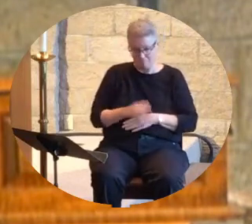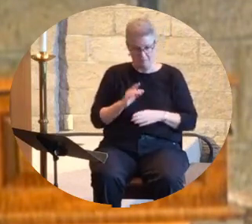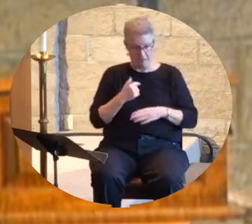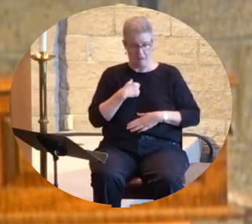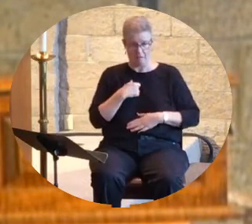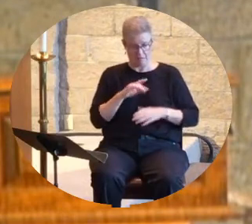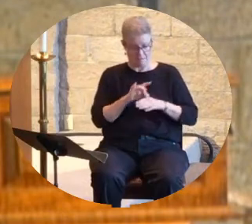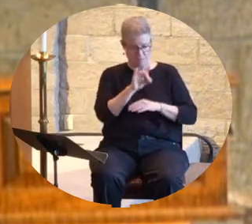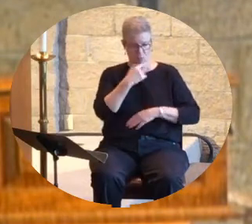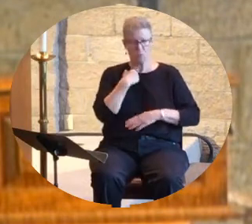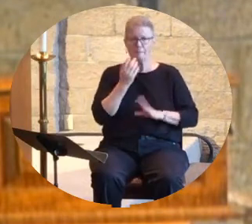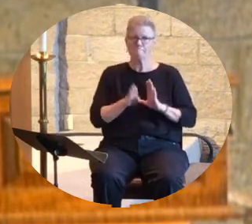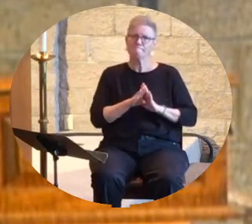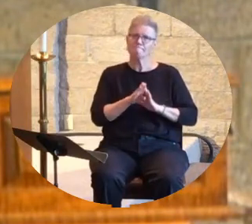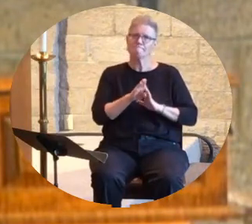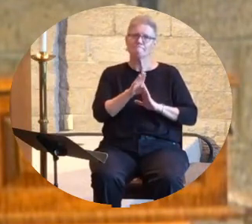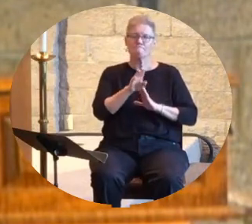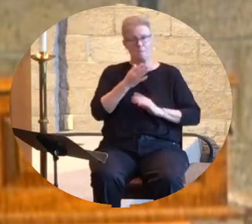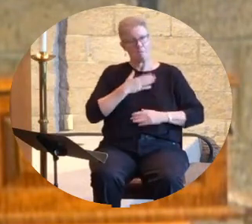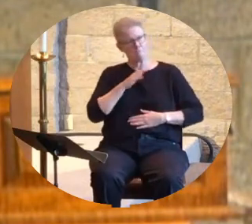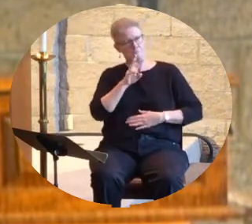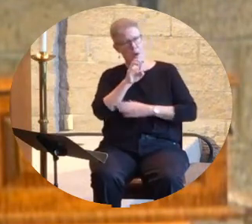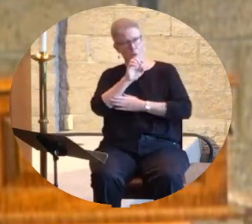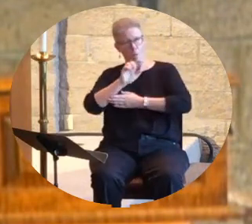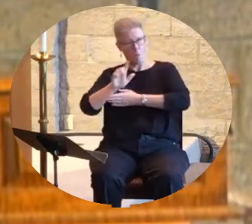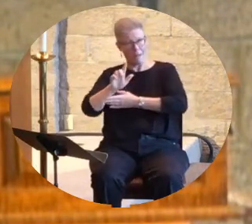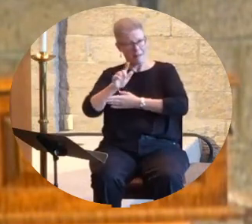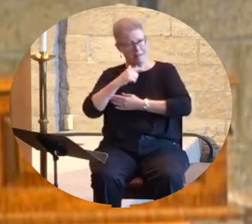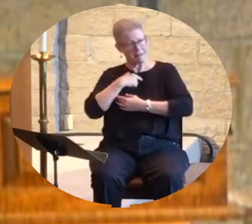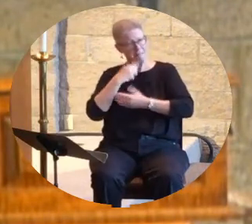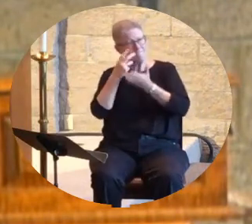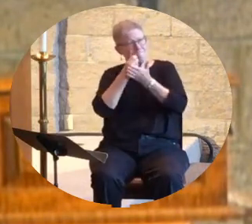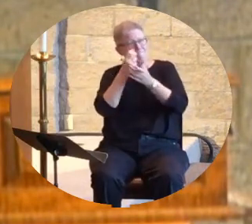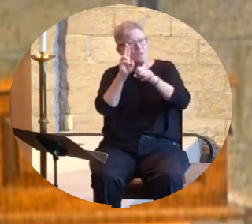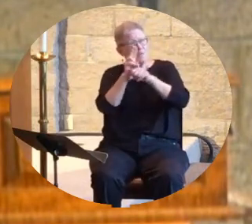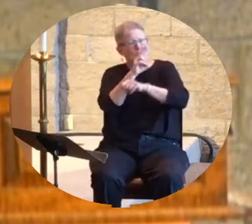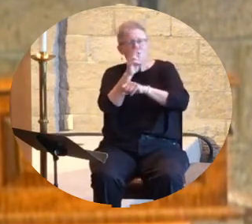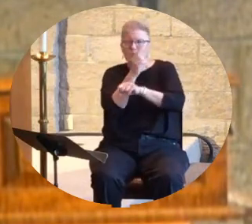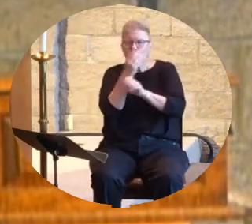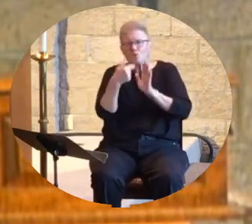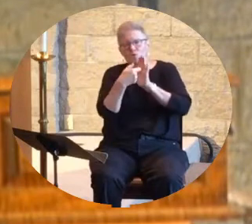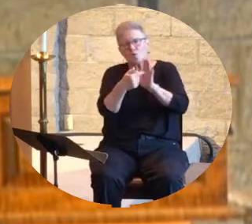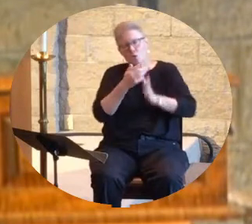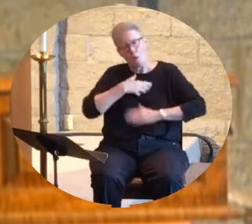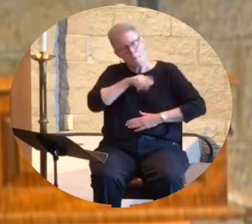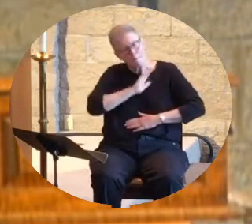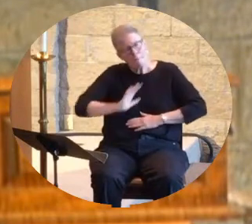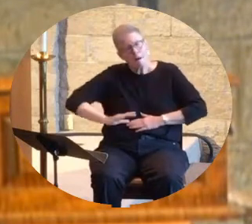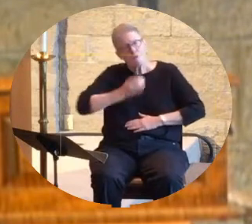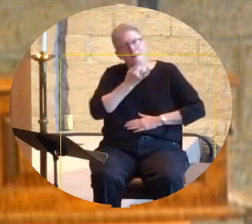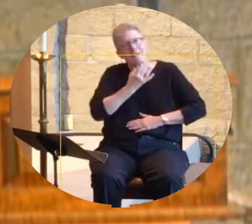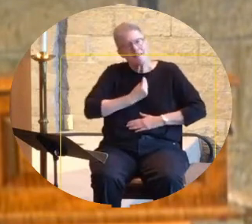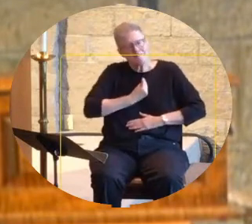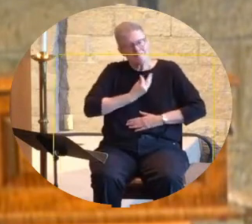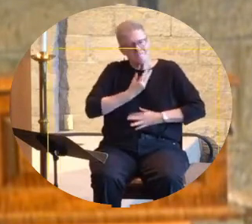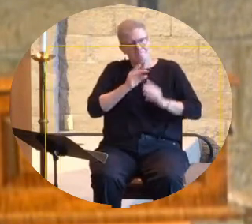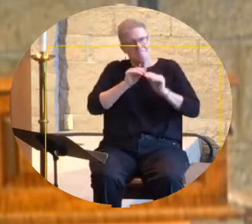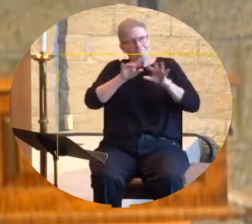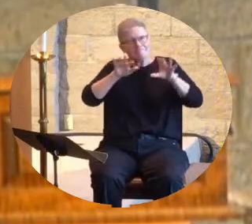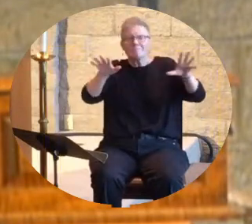will to shine my Christ light even more brightly. I grow